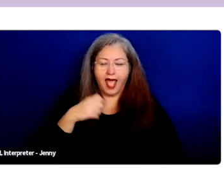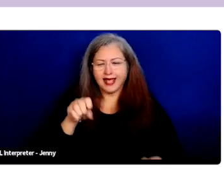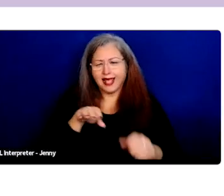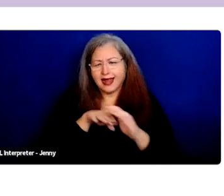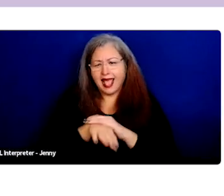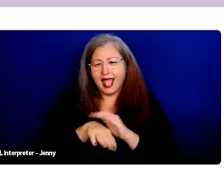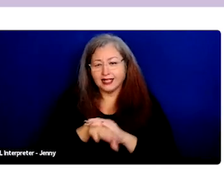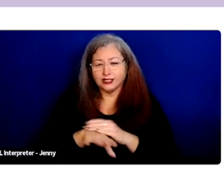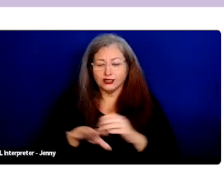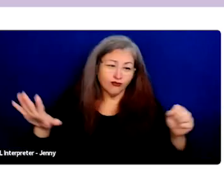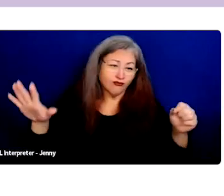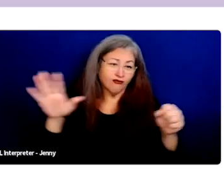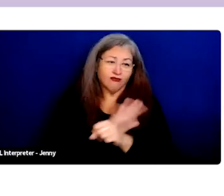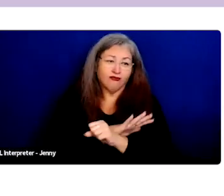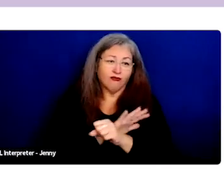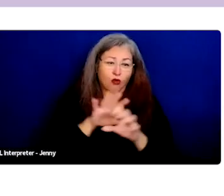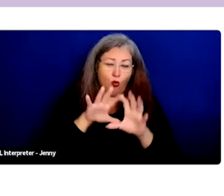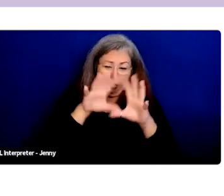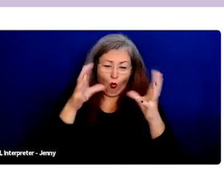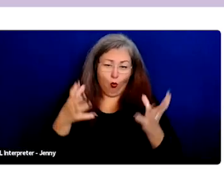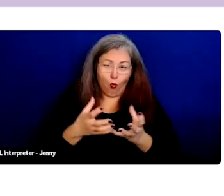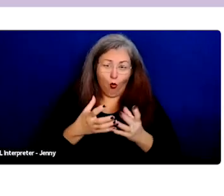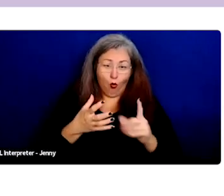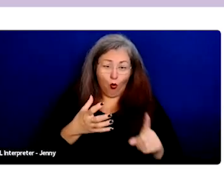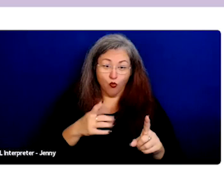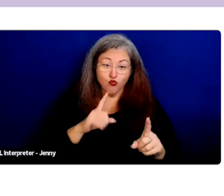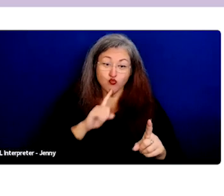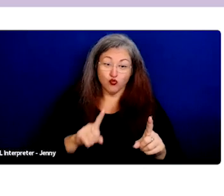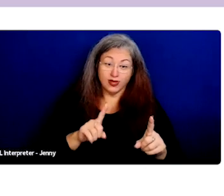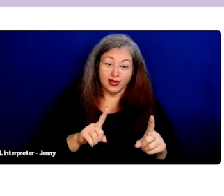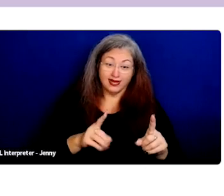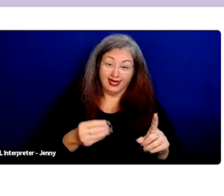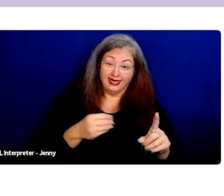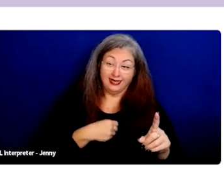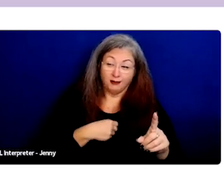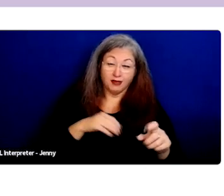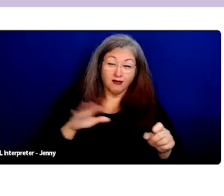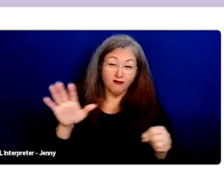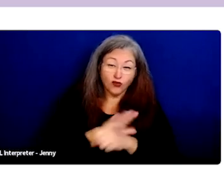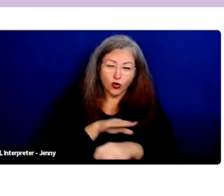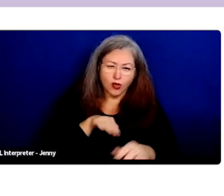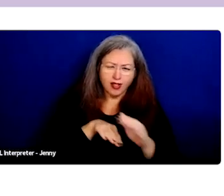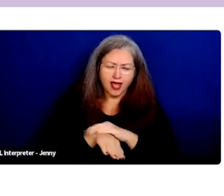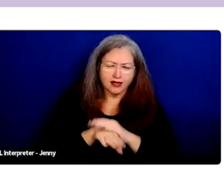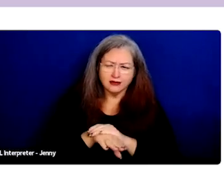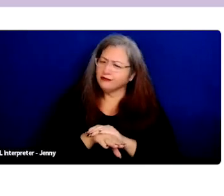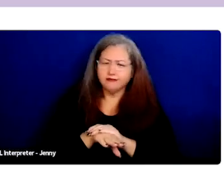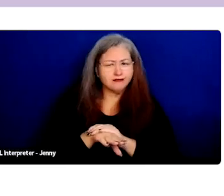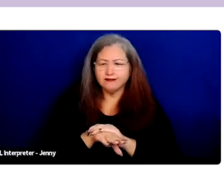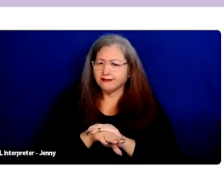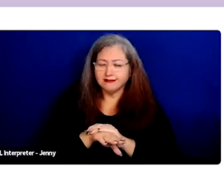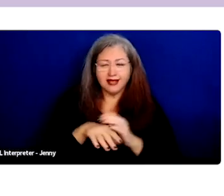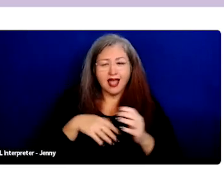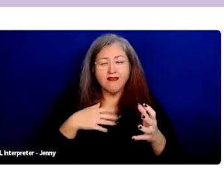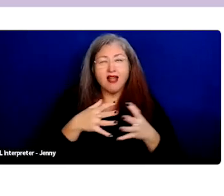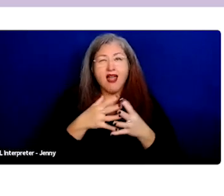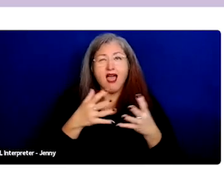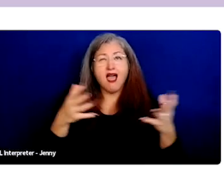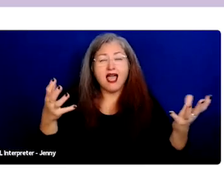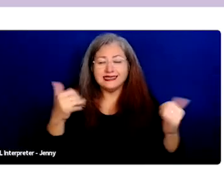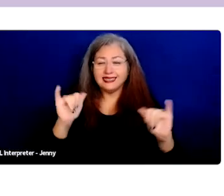the entire world doesn't really give me access to the entire world. There's so much we don't know. And